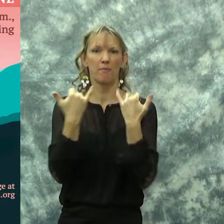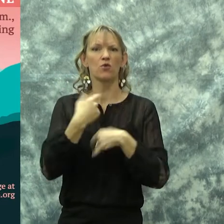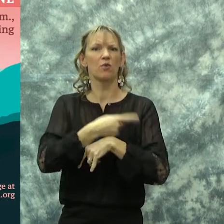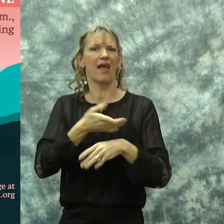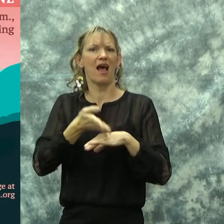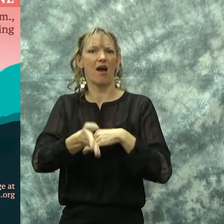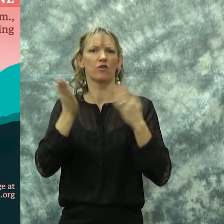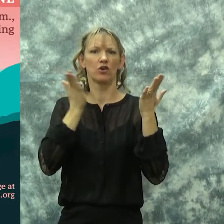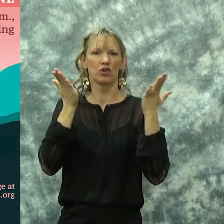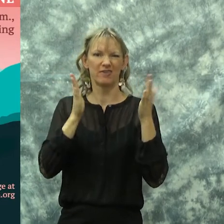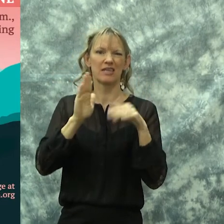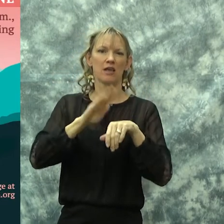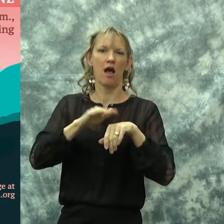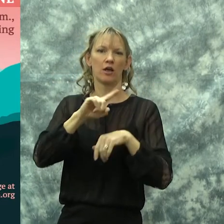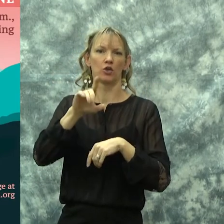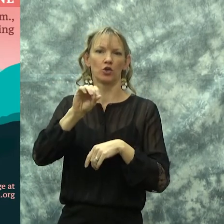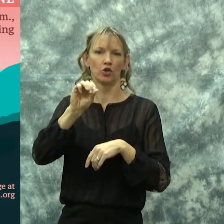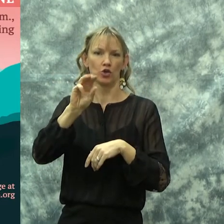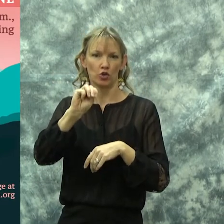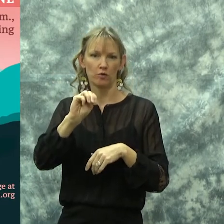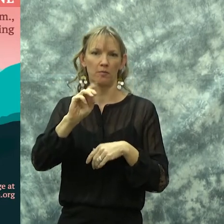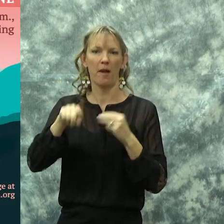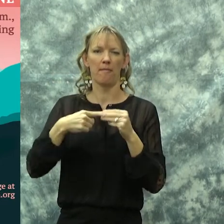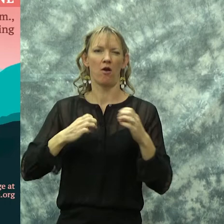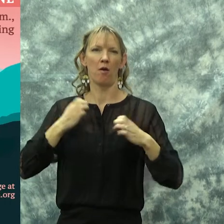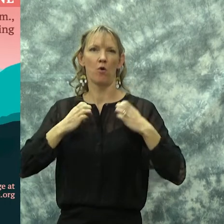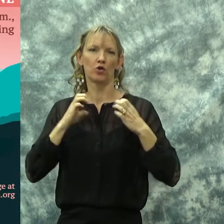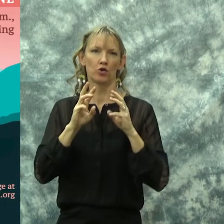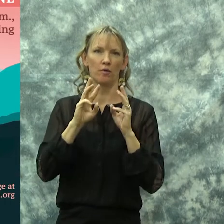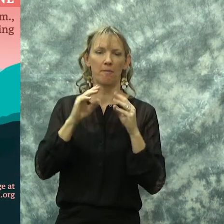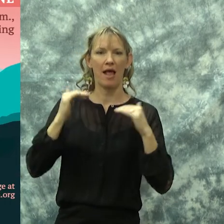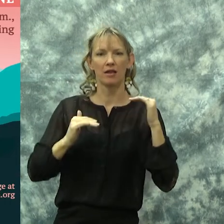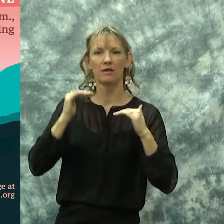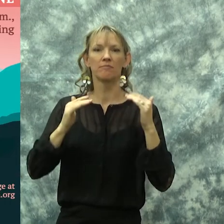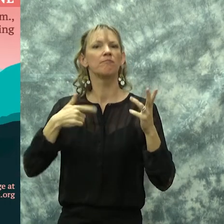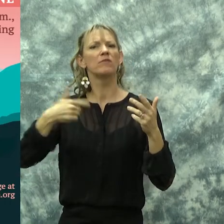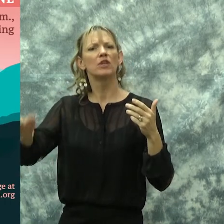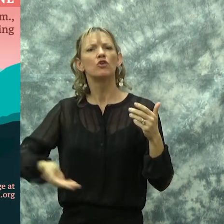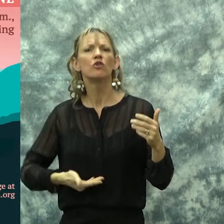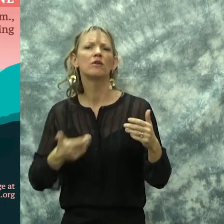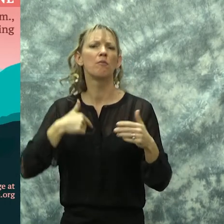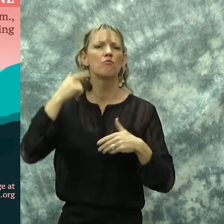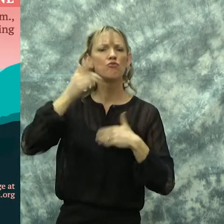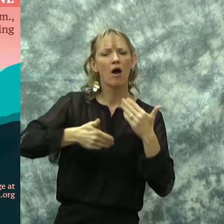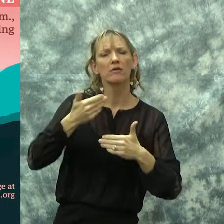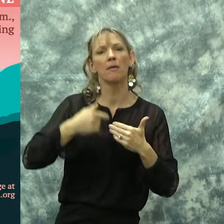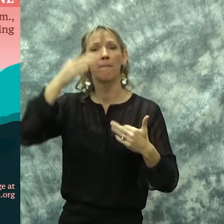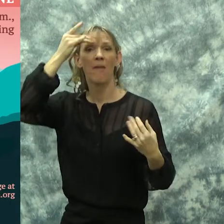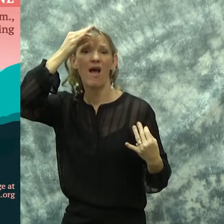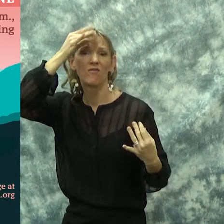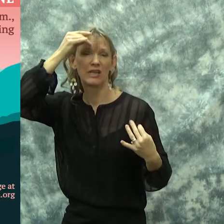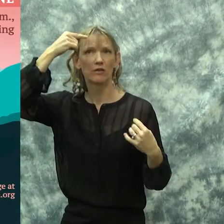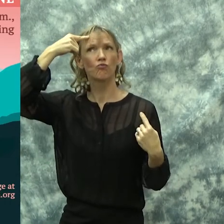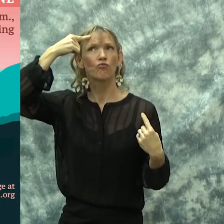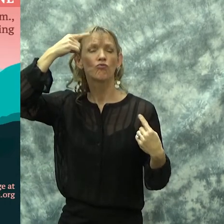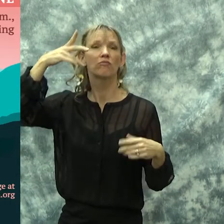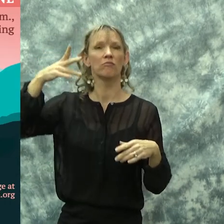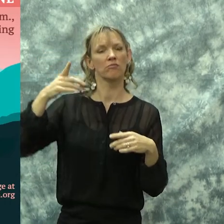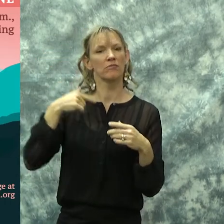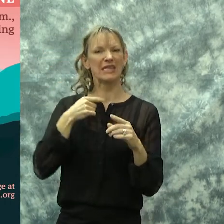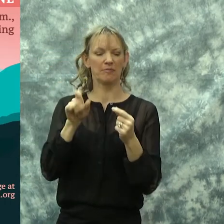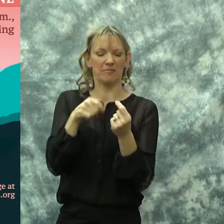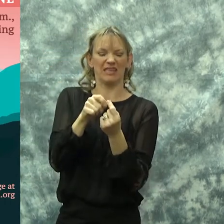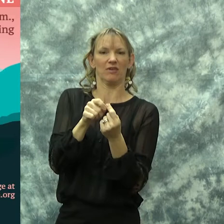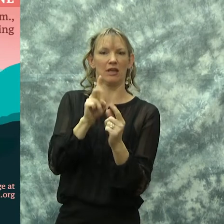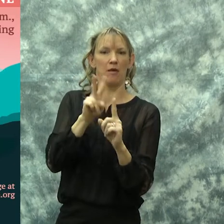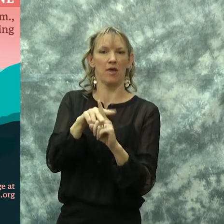after services on Zoom. This workshop serves as an introduction to the process of mindfulness as it specifically